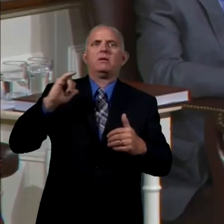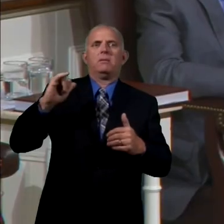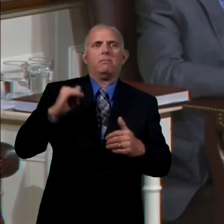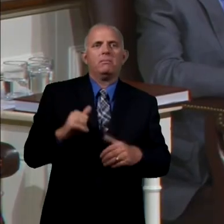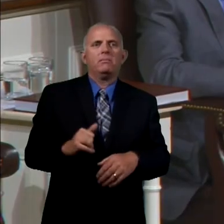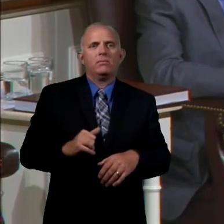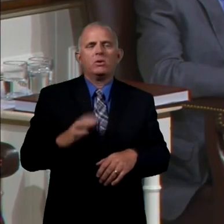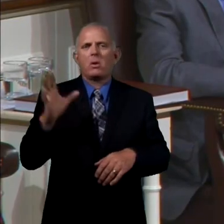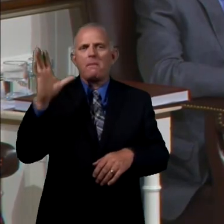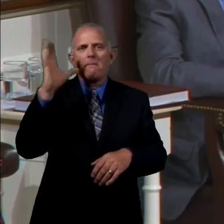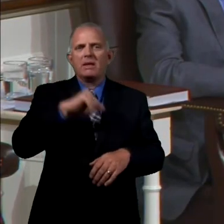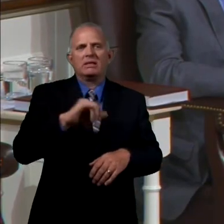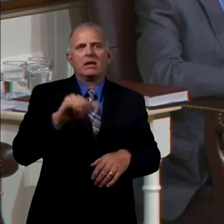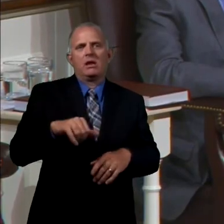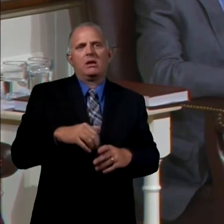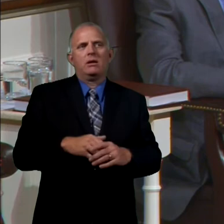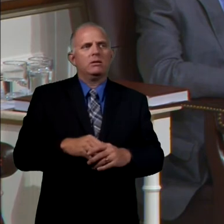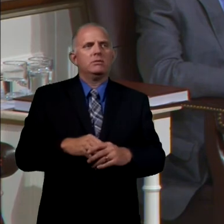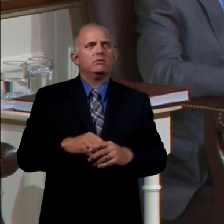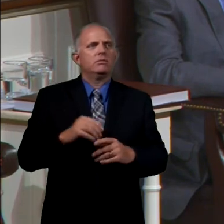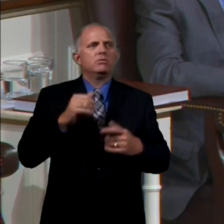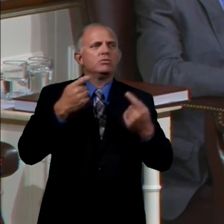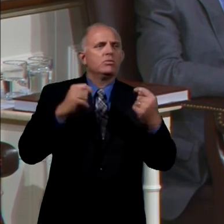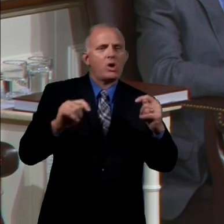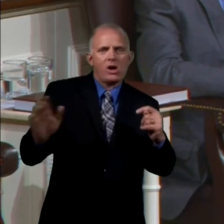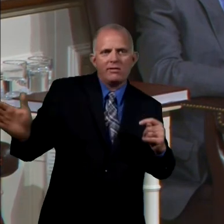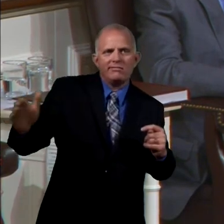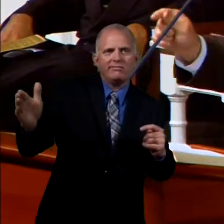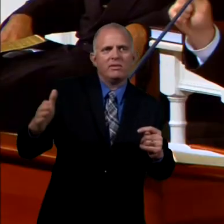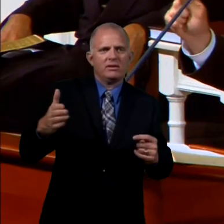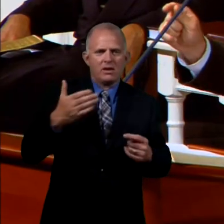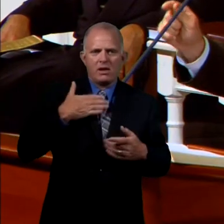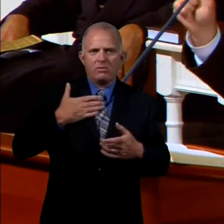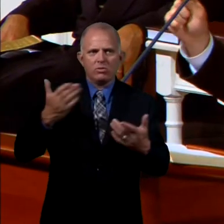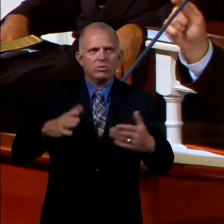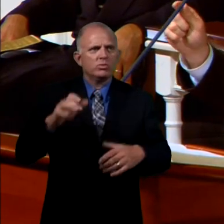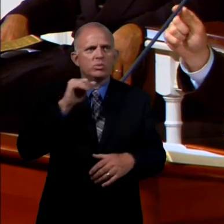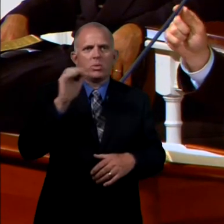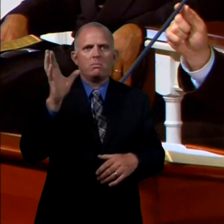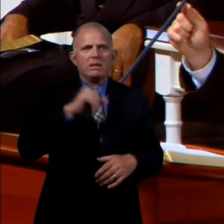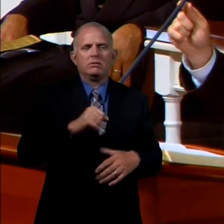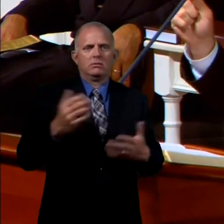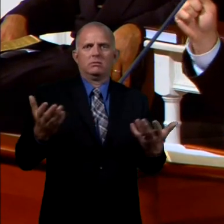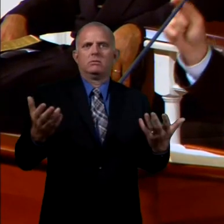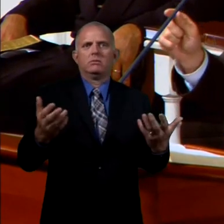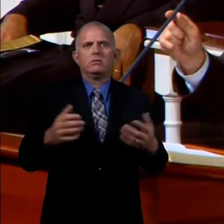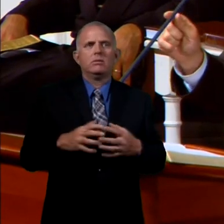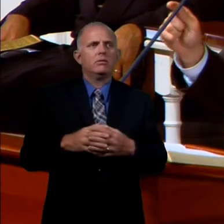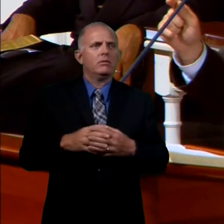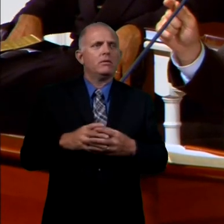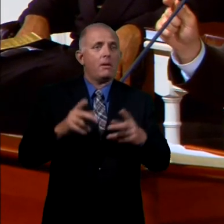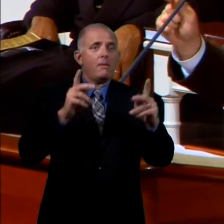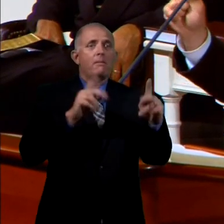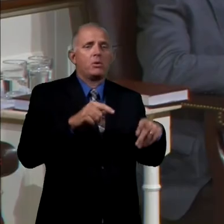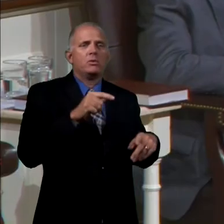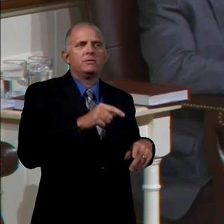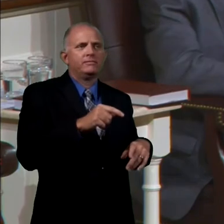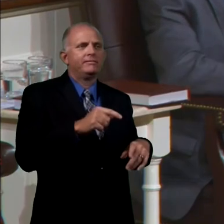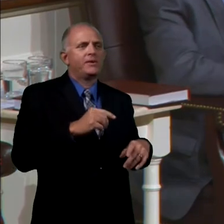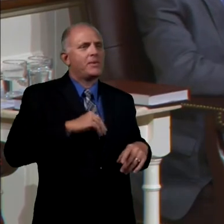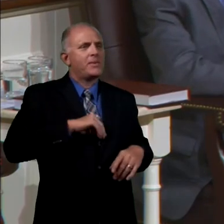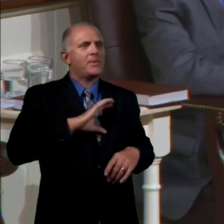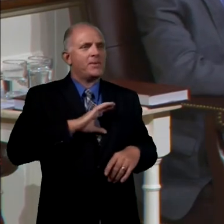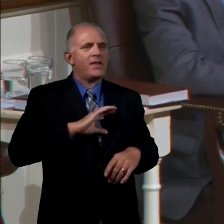missed it when you tried to help somebody this morning or pat them on the back and said, man, I'm glad you're here. You missed the fact when they look back and said, man, that person loves